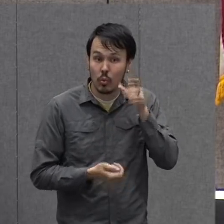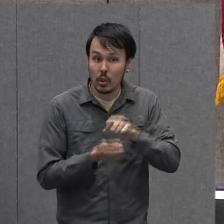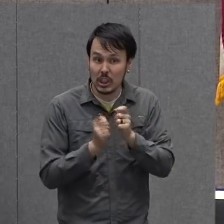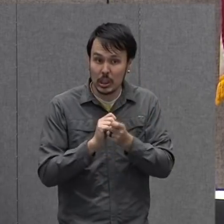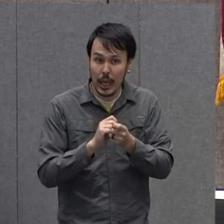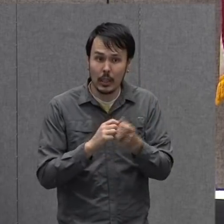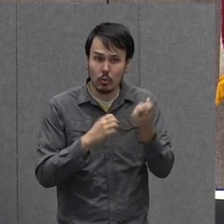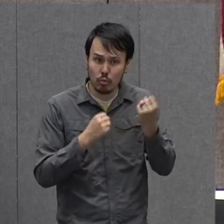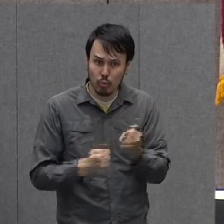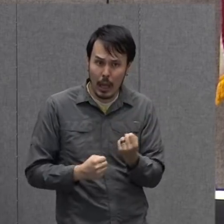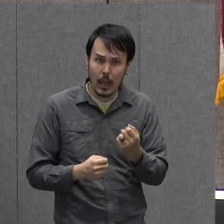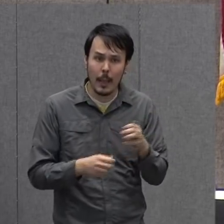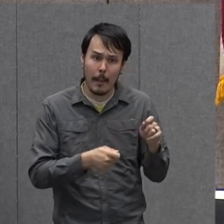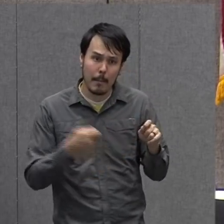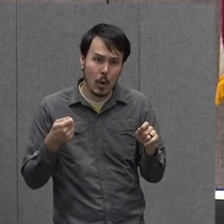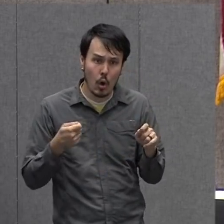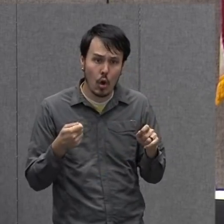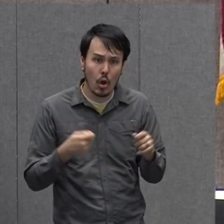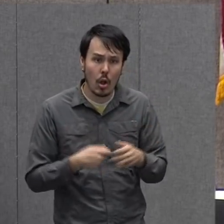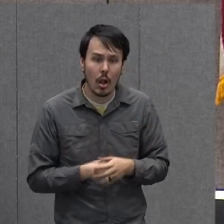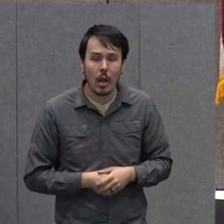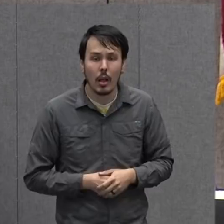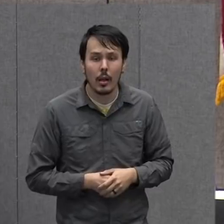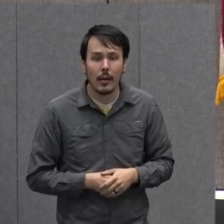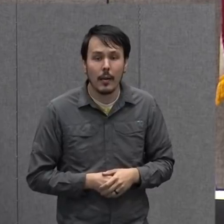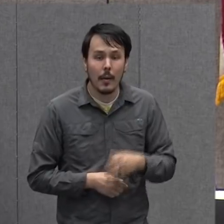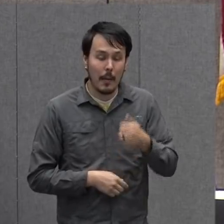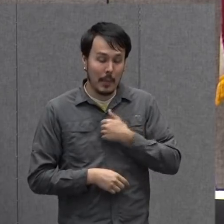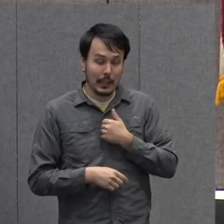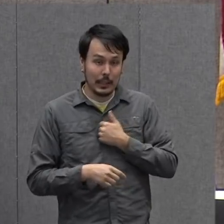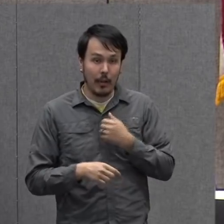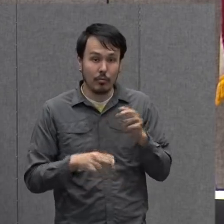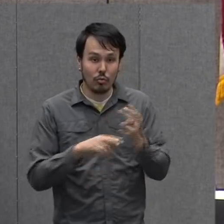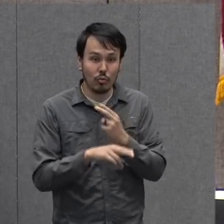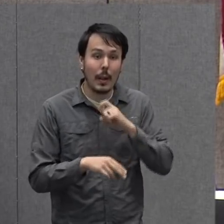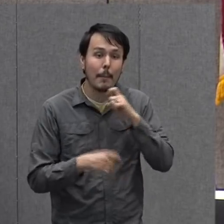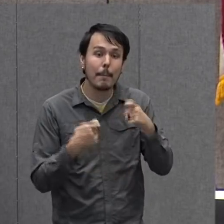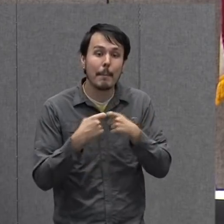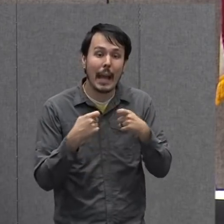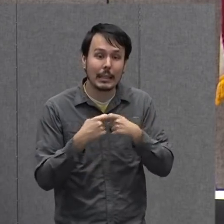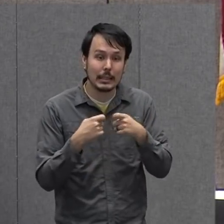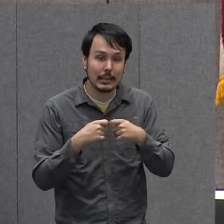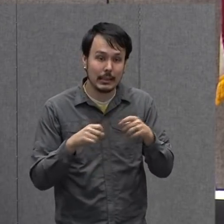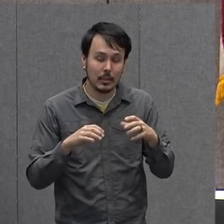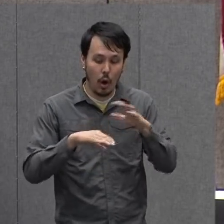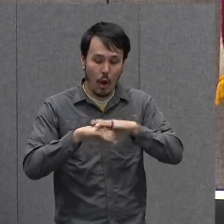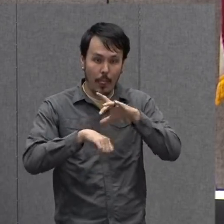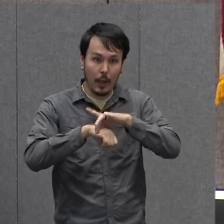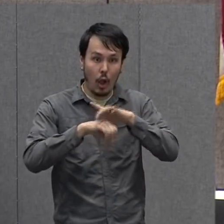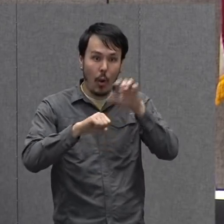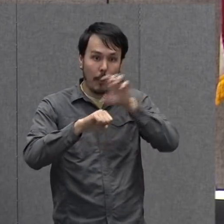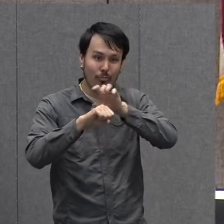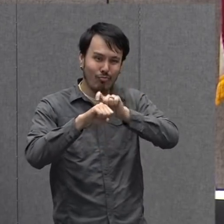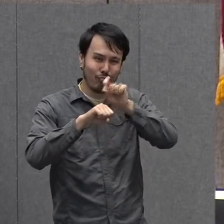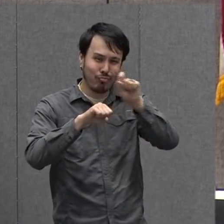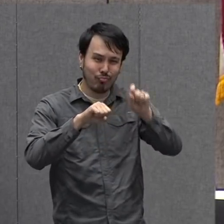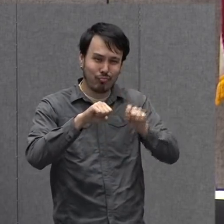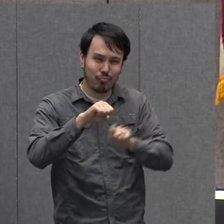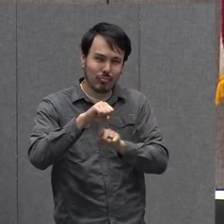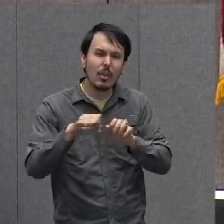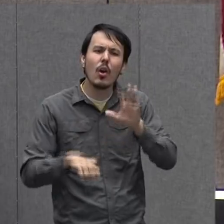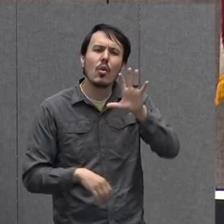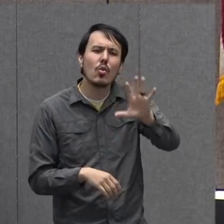and closer. When is it going to start to pull on it? Do you see right about there? That's